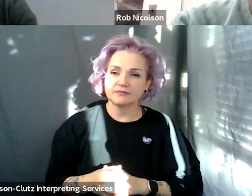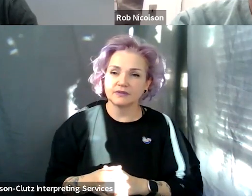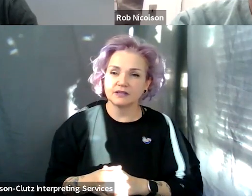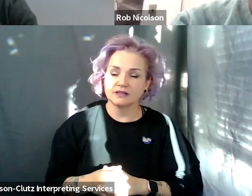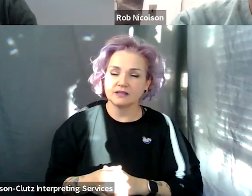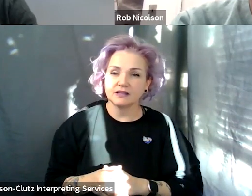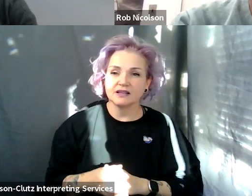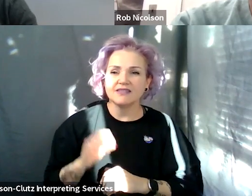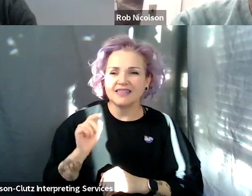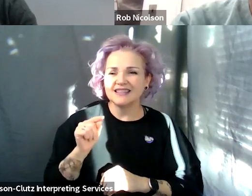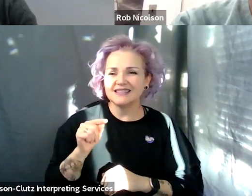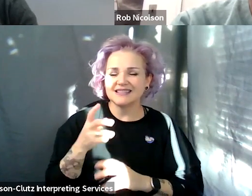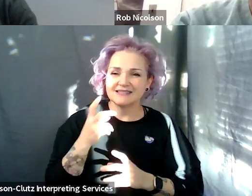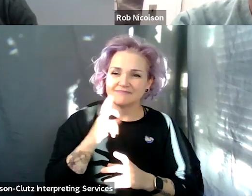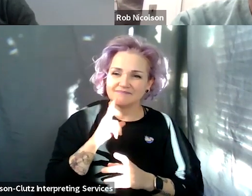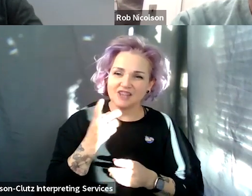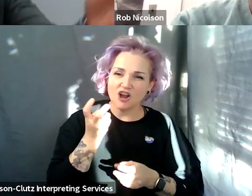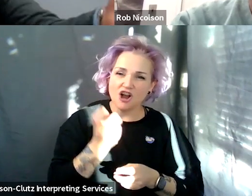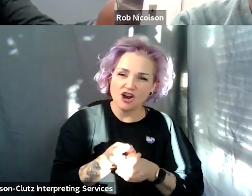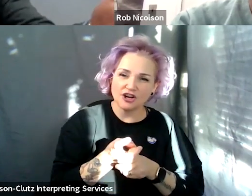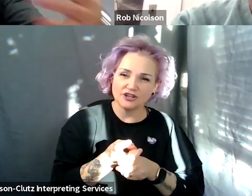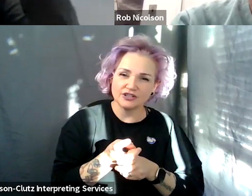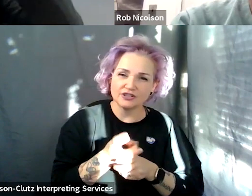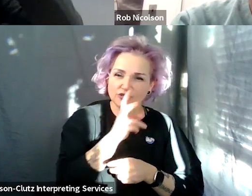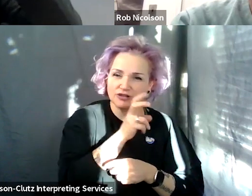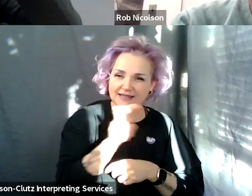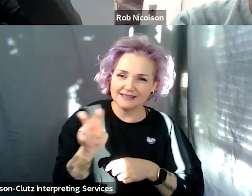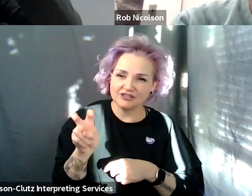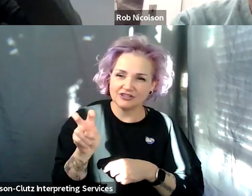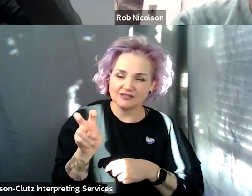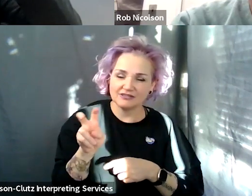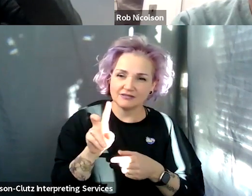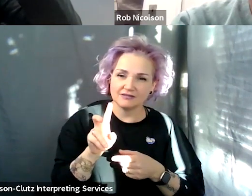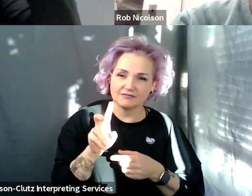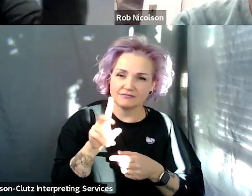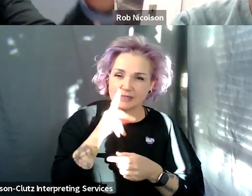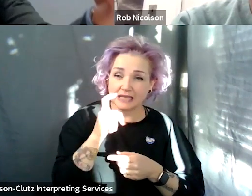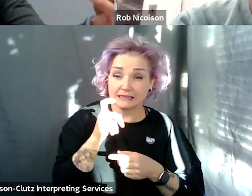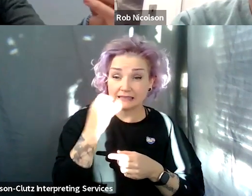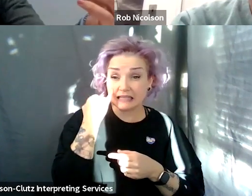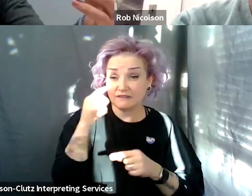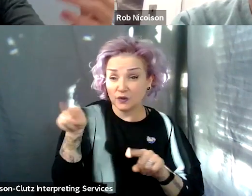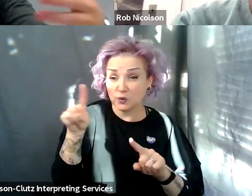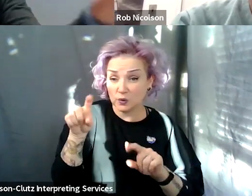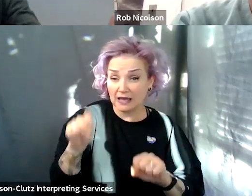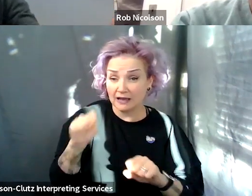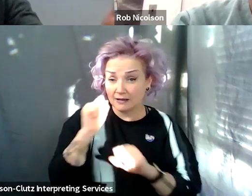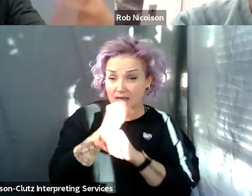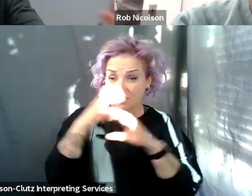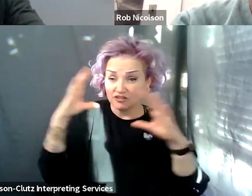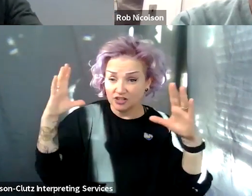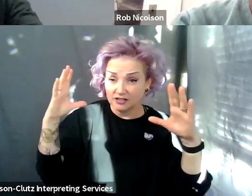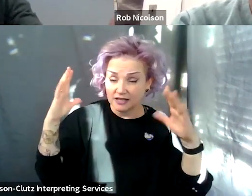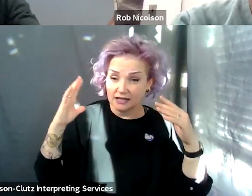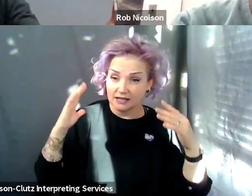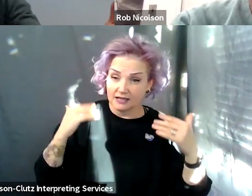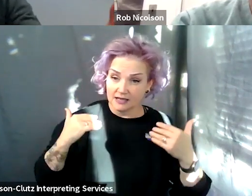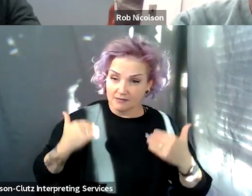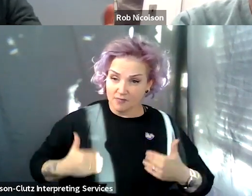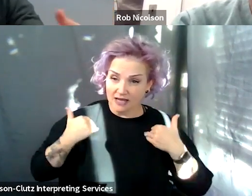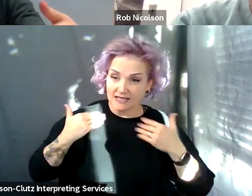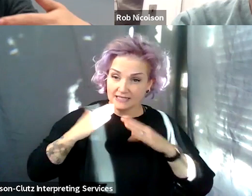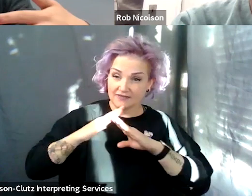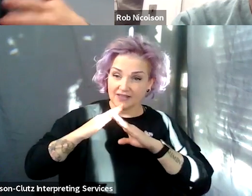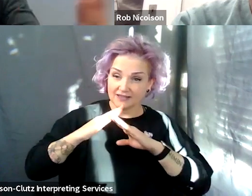more difficult to move. Again, as you can imagine, the immune response, we're studying just the immune response on